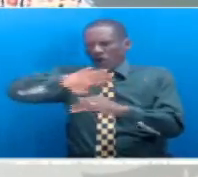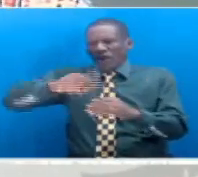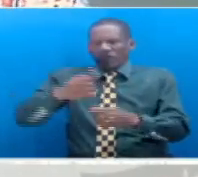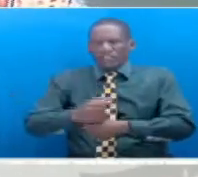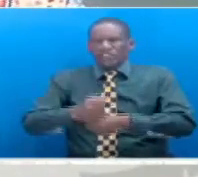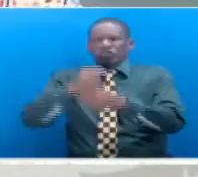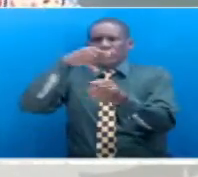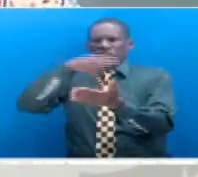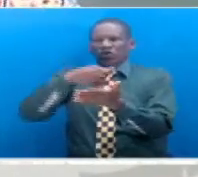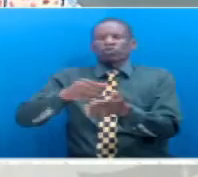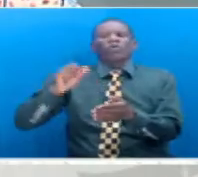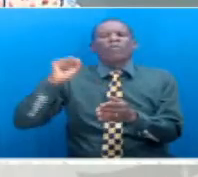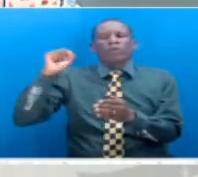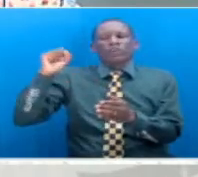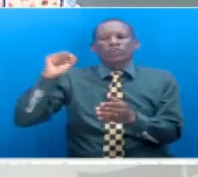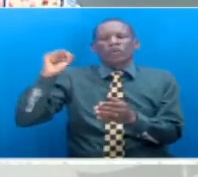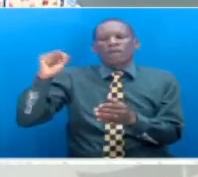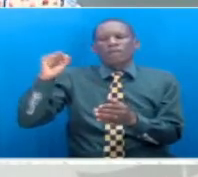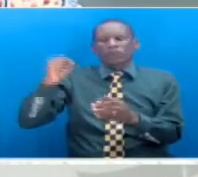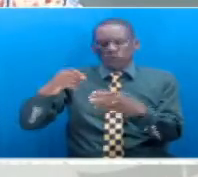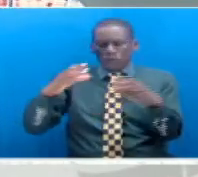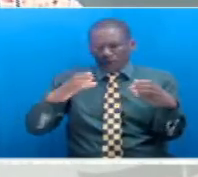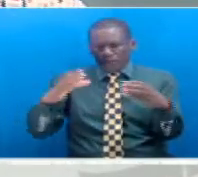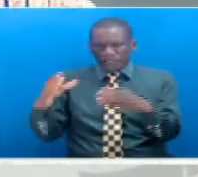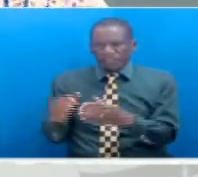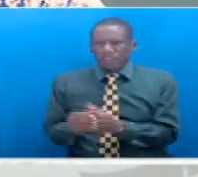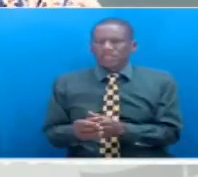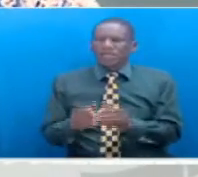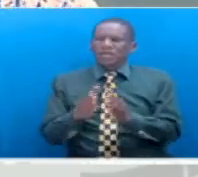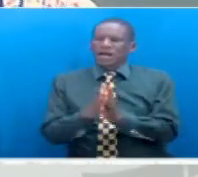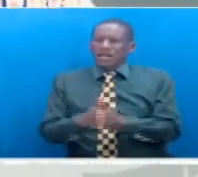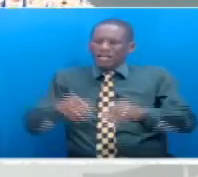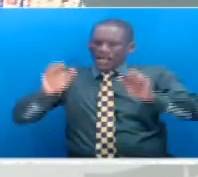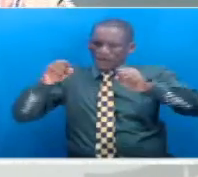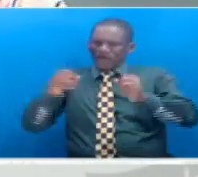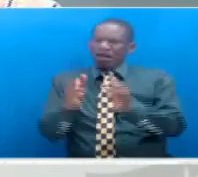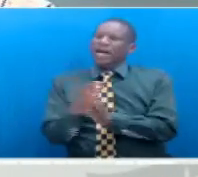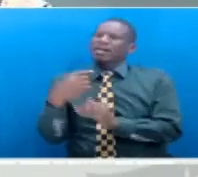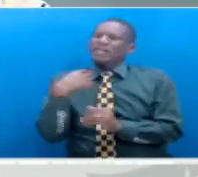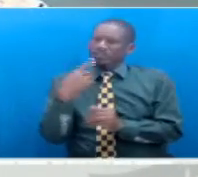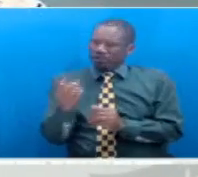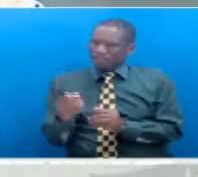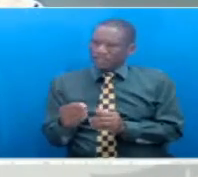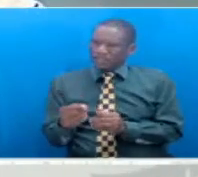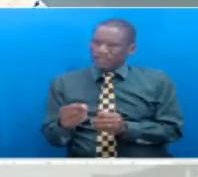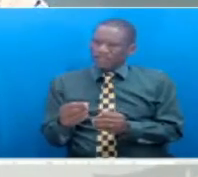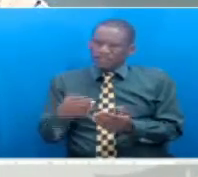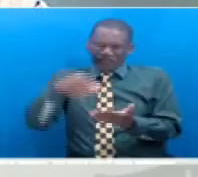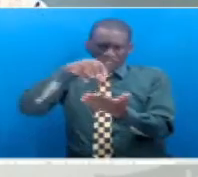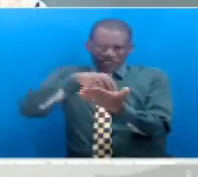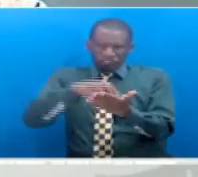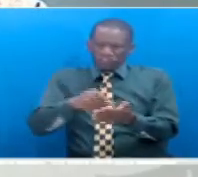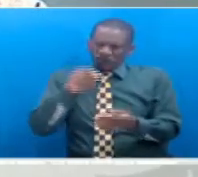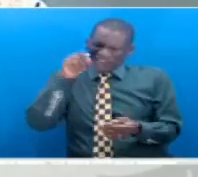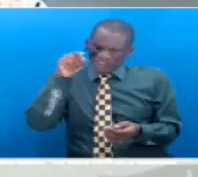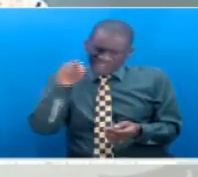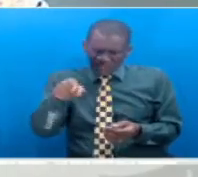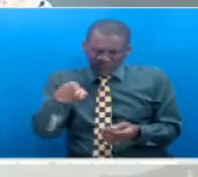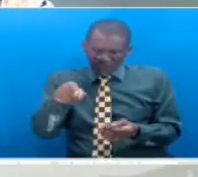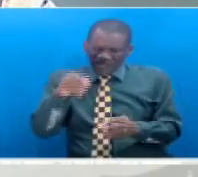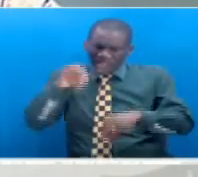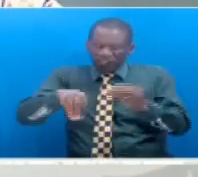stakeholders, including political parties, and agree and say, station this.